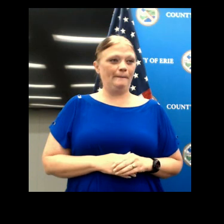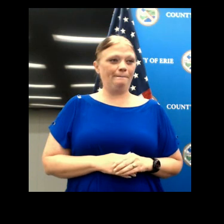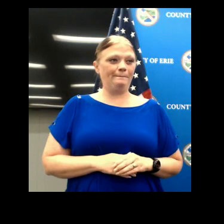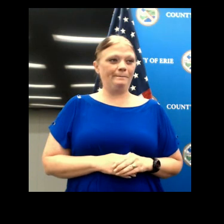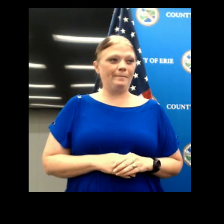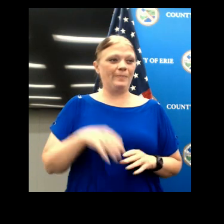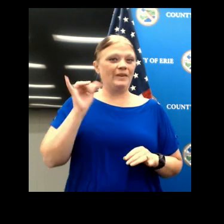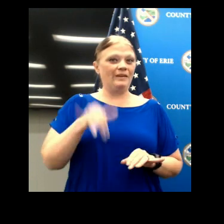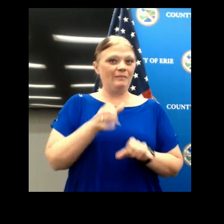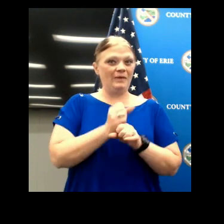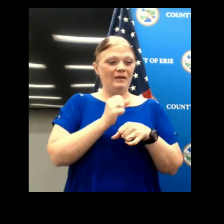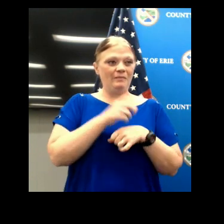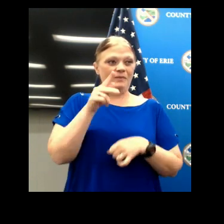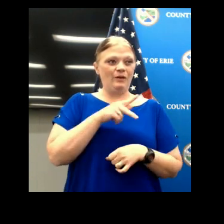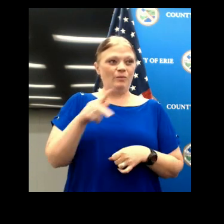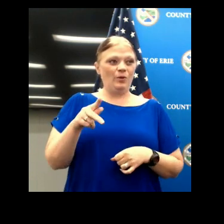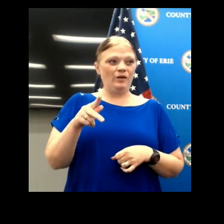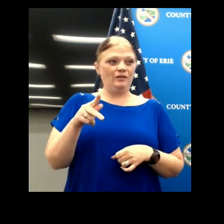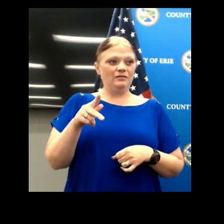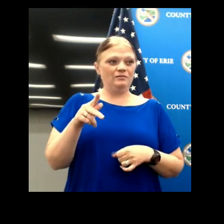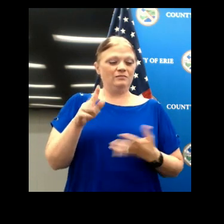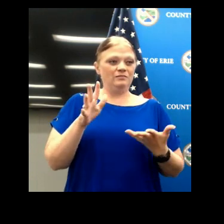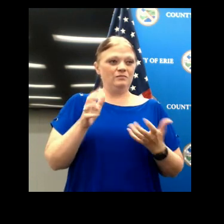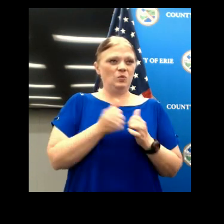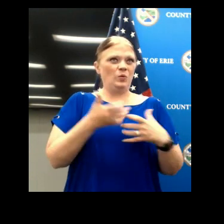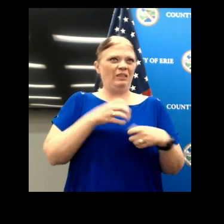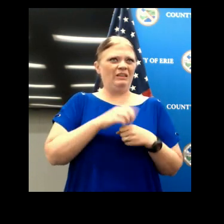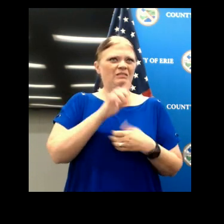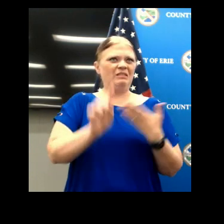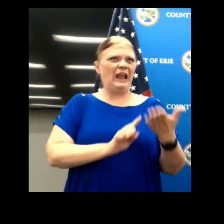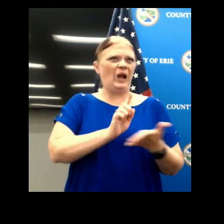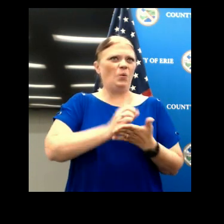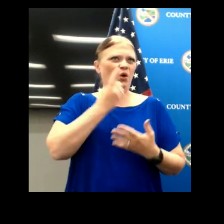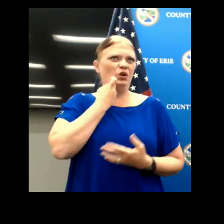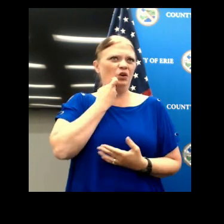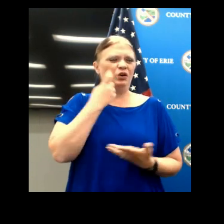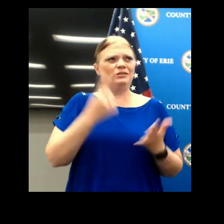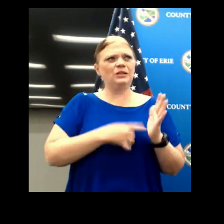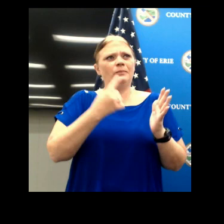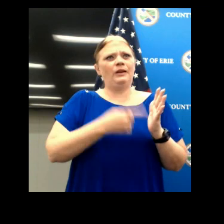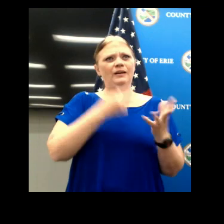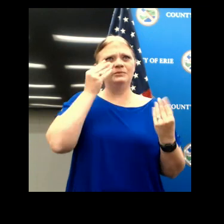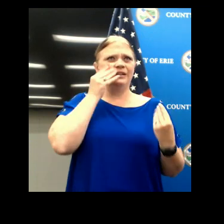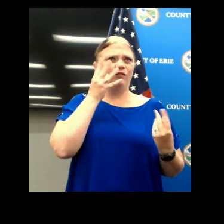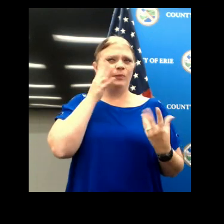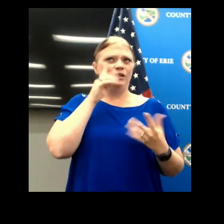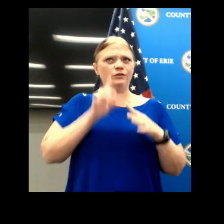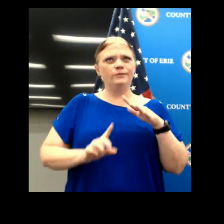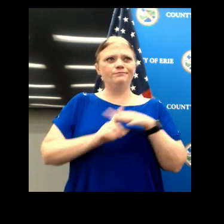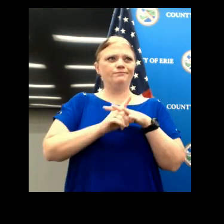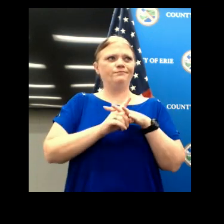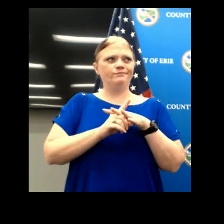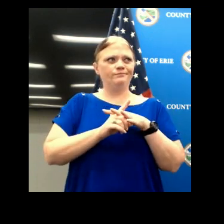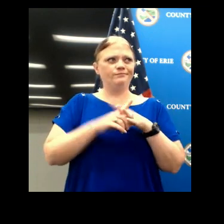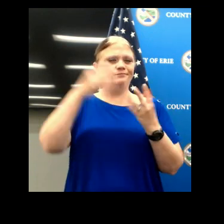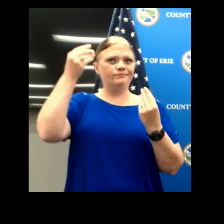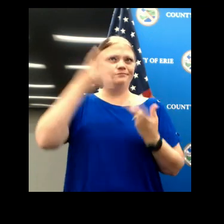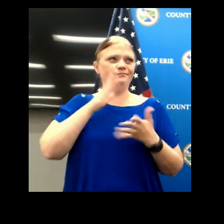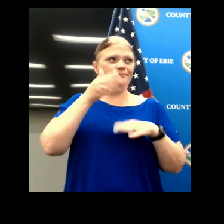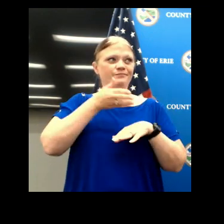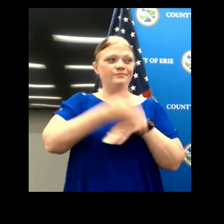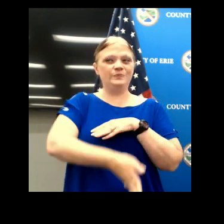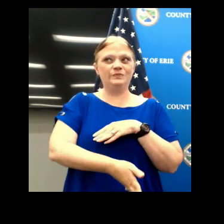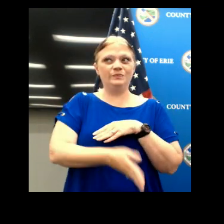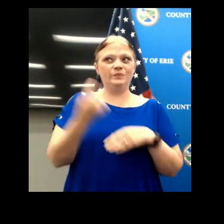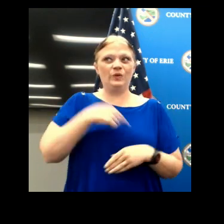was prepared within the last hour, and there are always sometimes some information that comes in that pops up afterwards, so